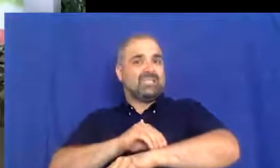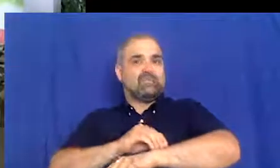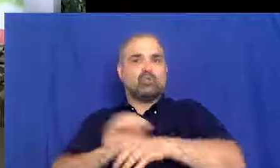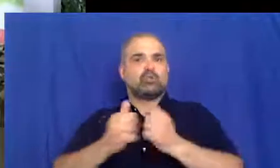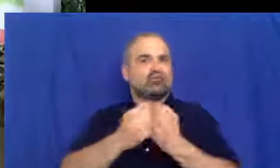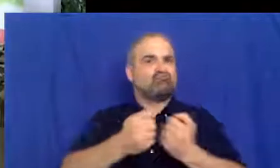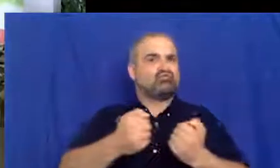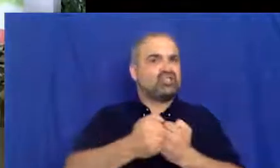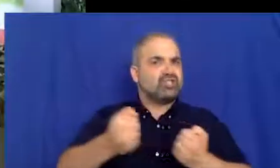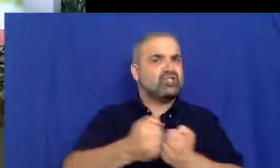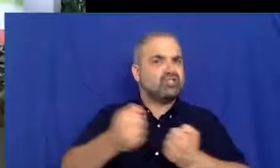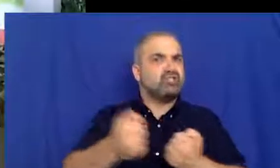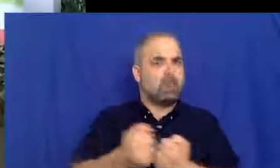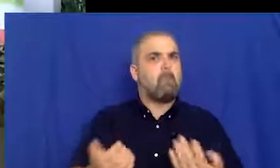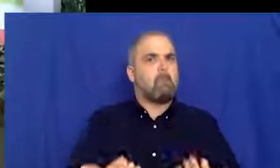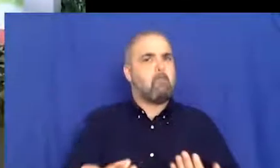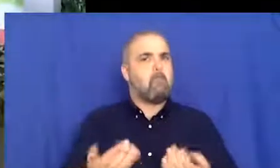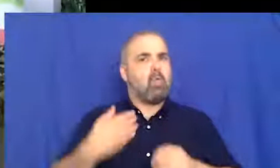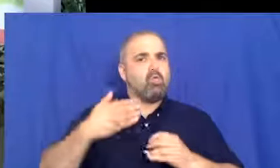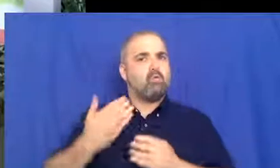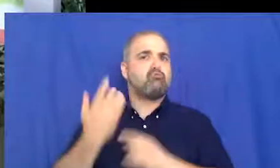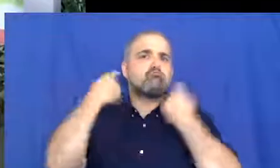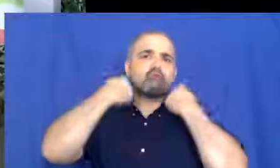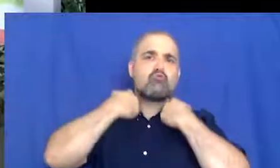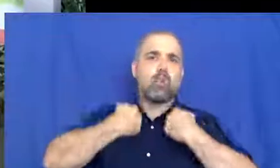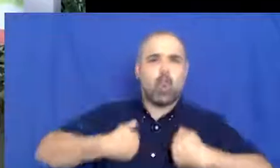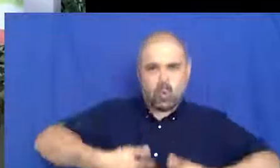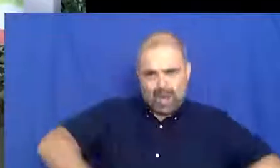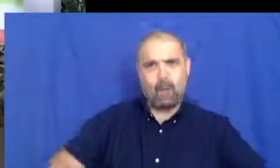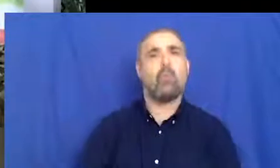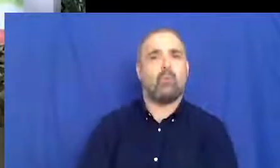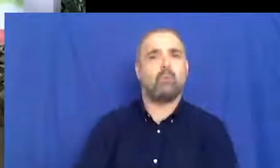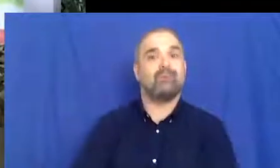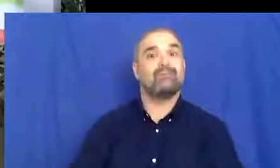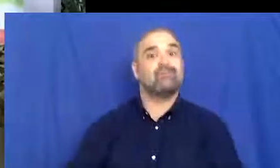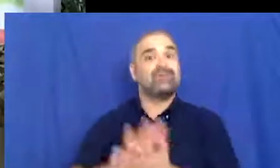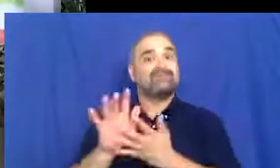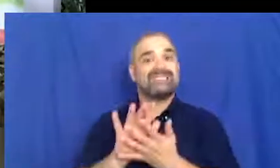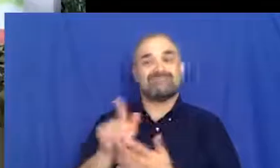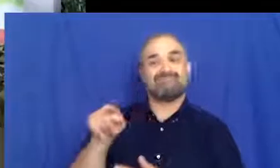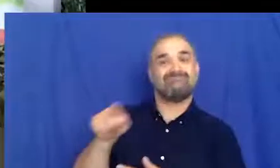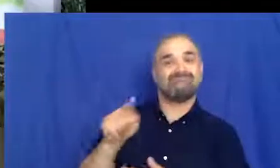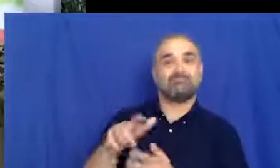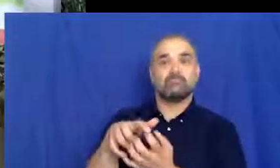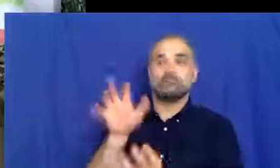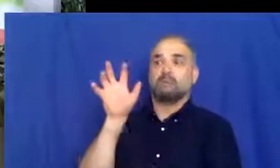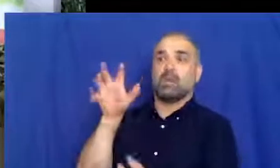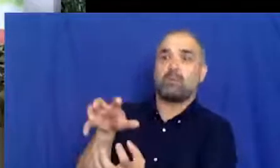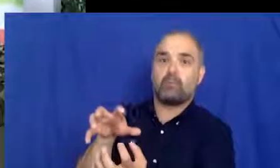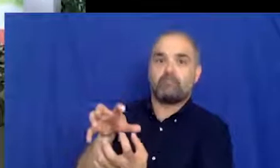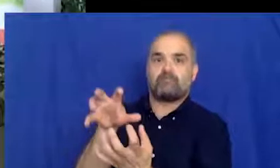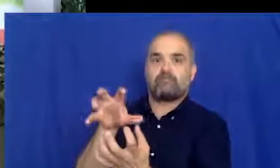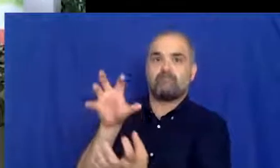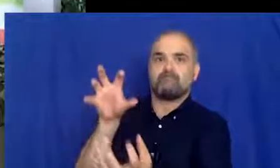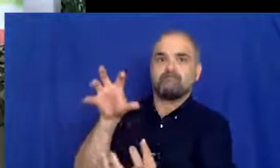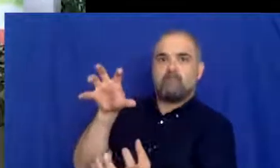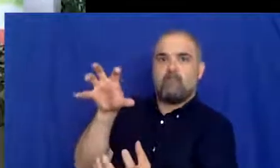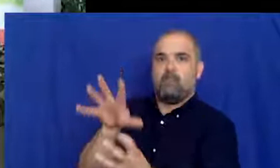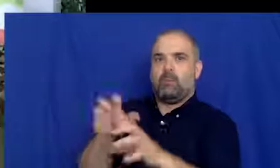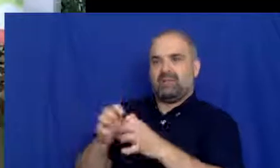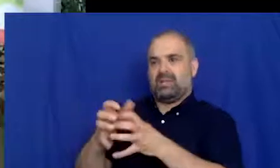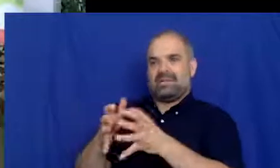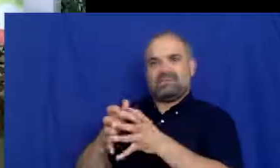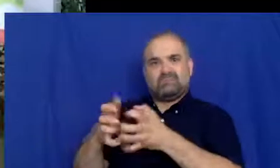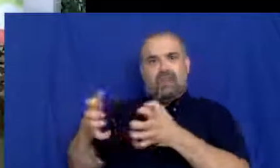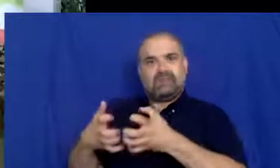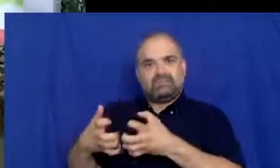skin. It goes all on their neck and all down their body, which basically expands or opens up